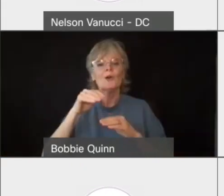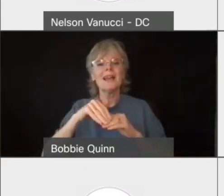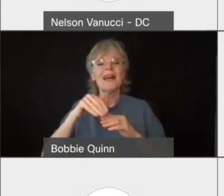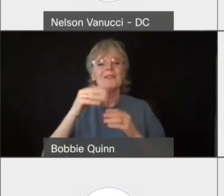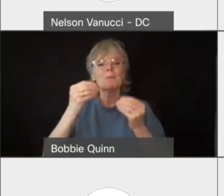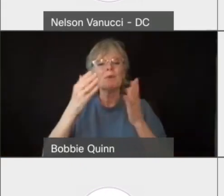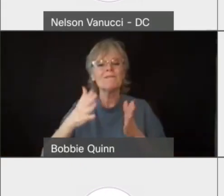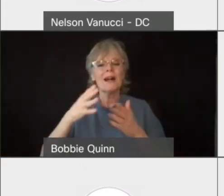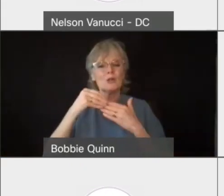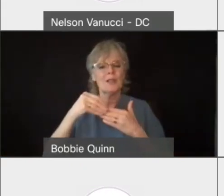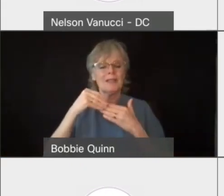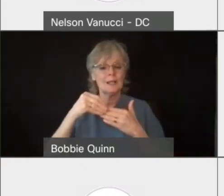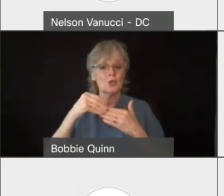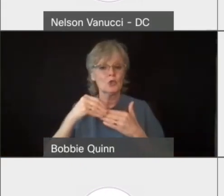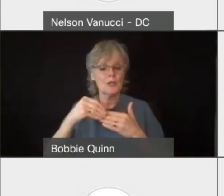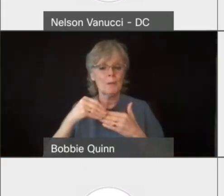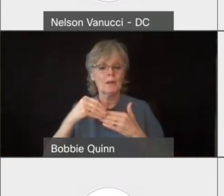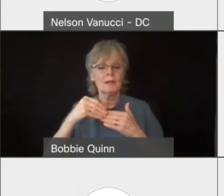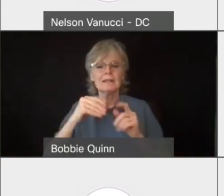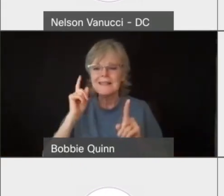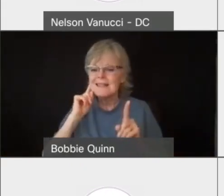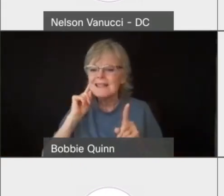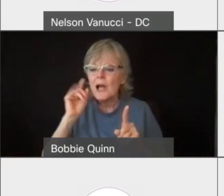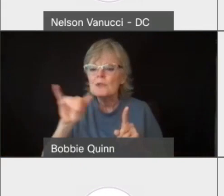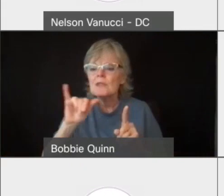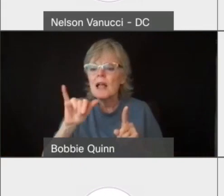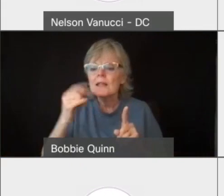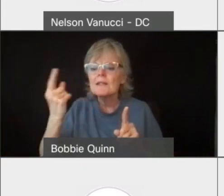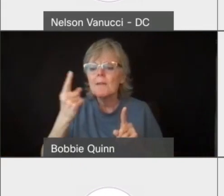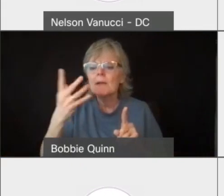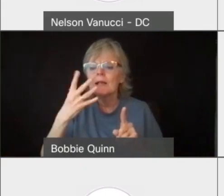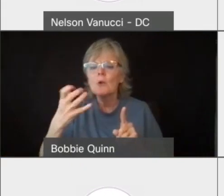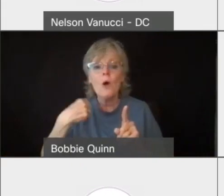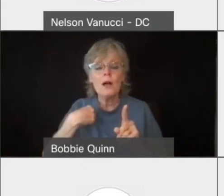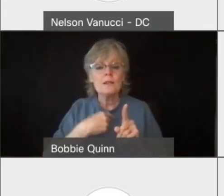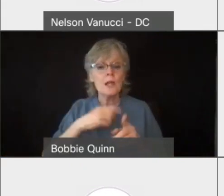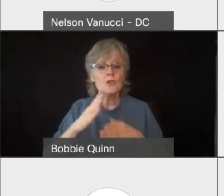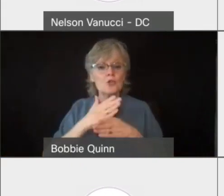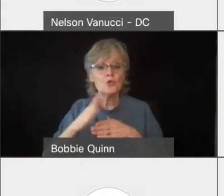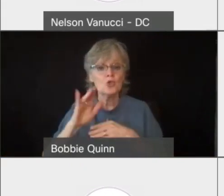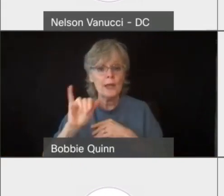leadership, it sounds like someone would like for us to share those.